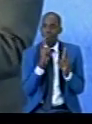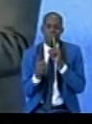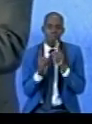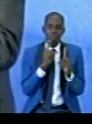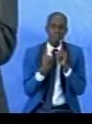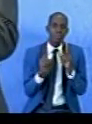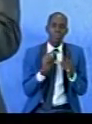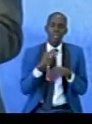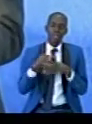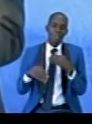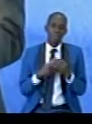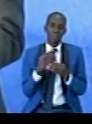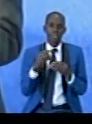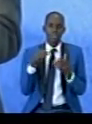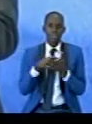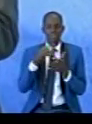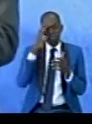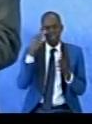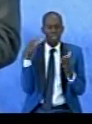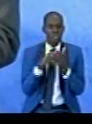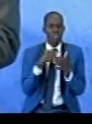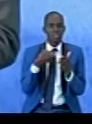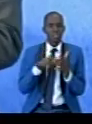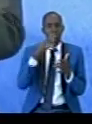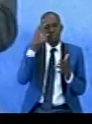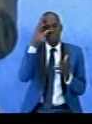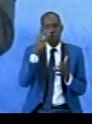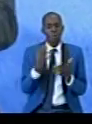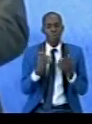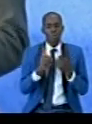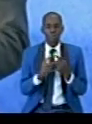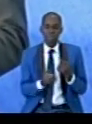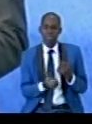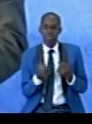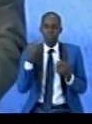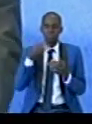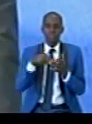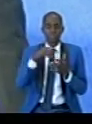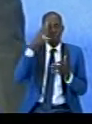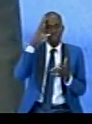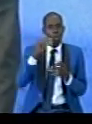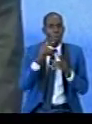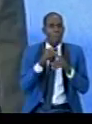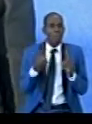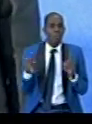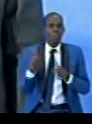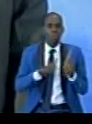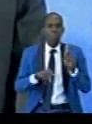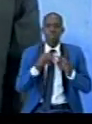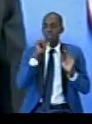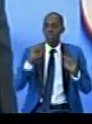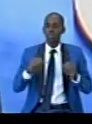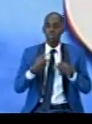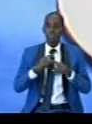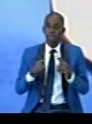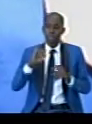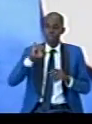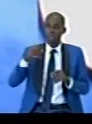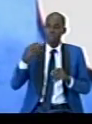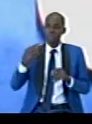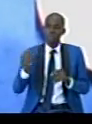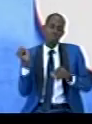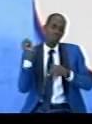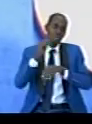the land of the living. No, they could not. In fact, he was the one that overcame them, and you